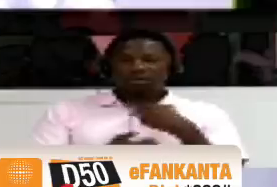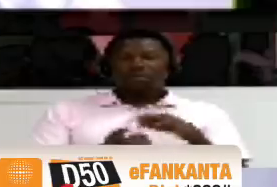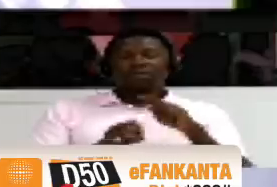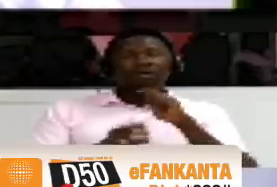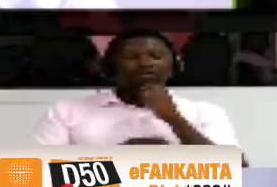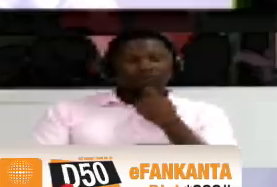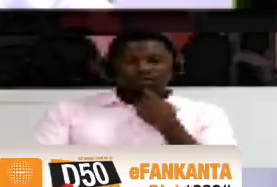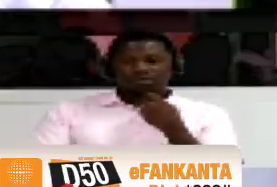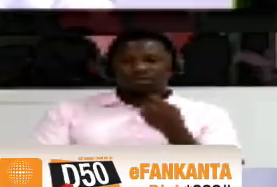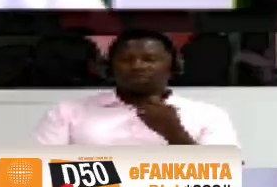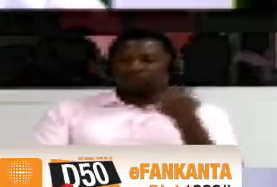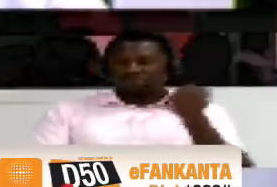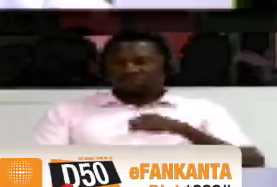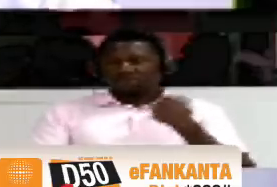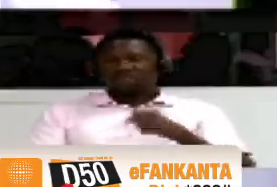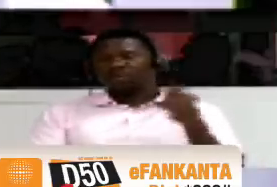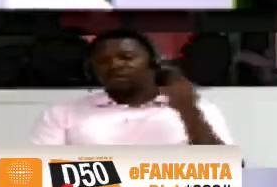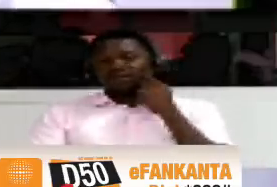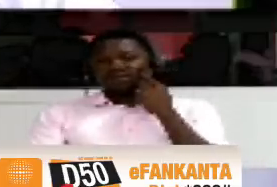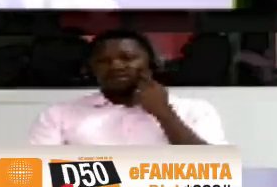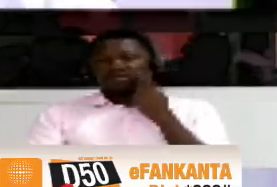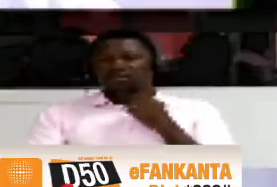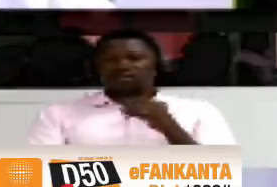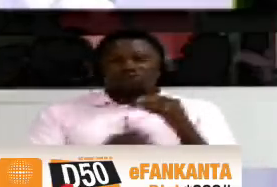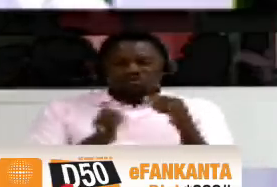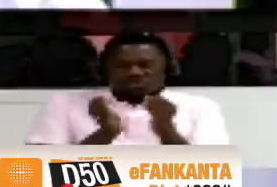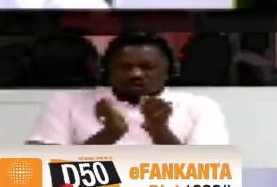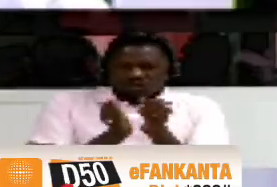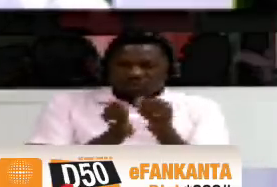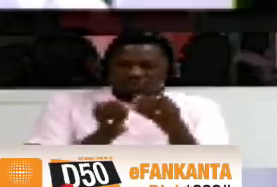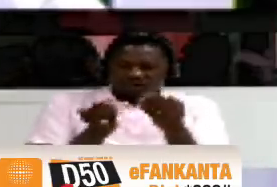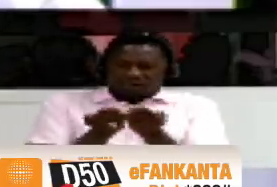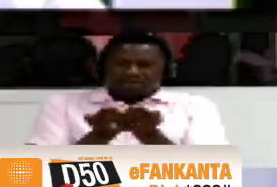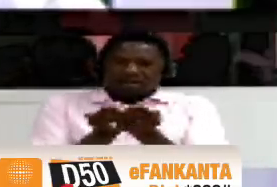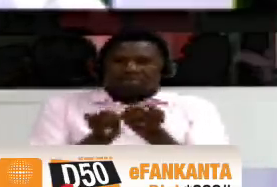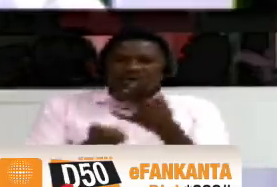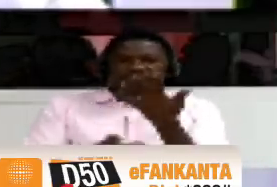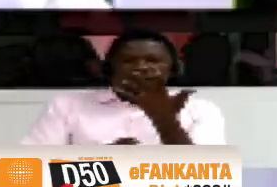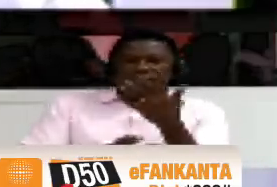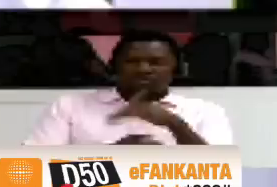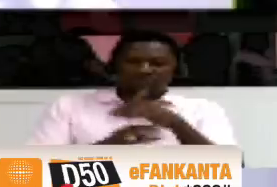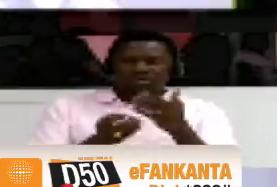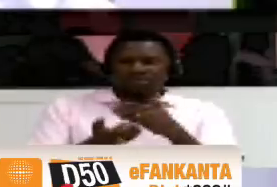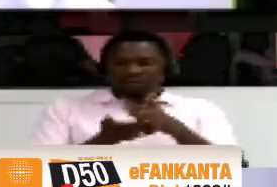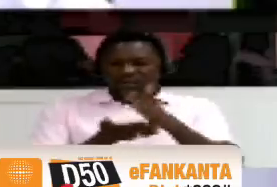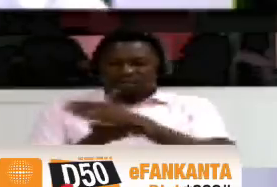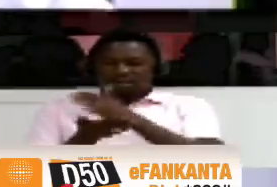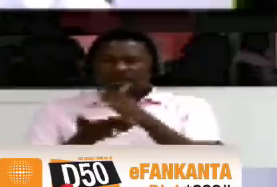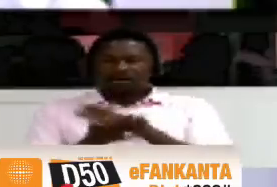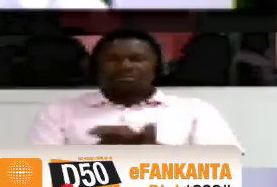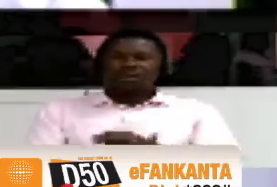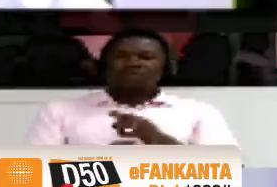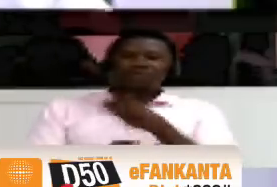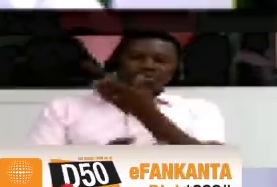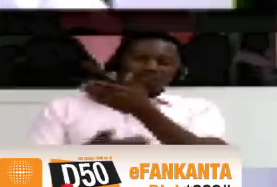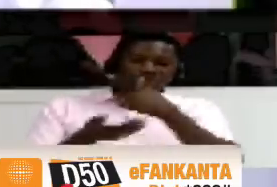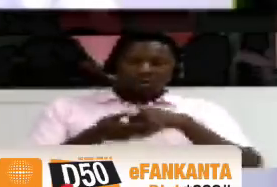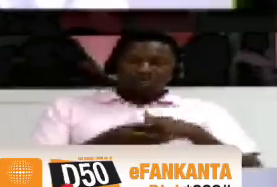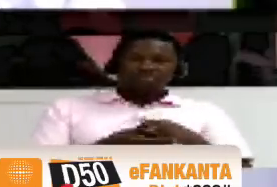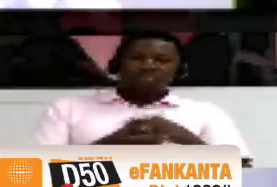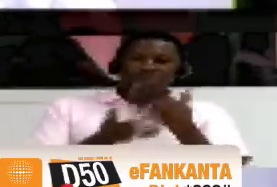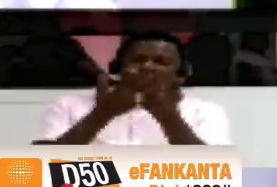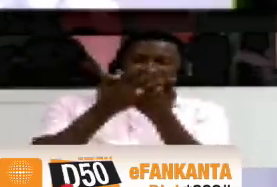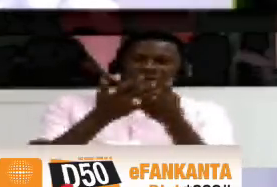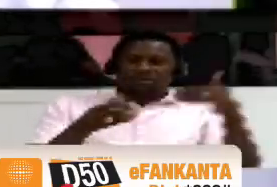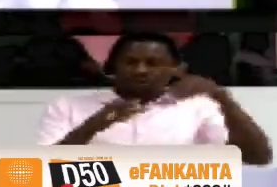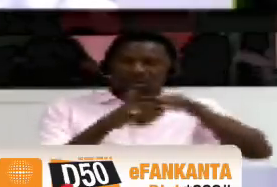Benachin every day. So, it's a small basin. Five of us will share the Benachin. And he will be brought out from his cell to join us